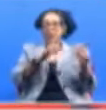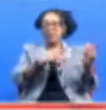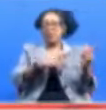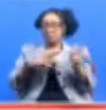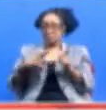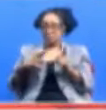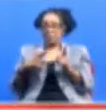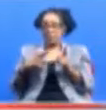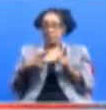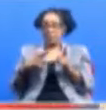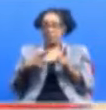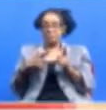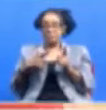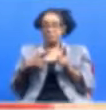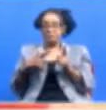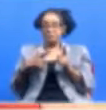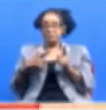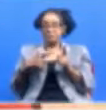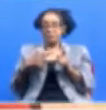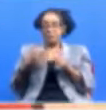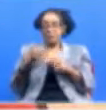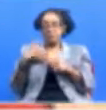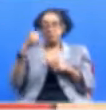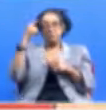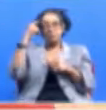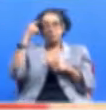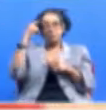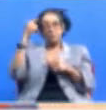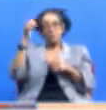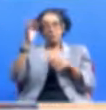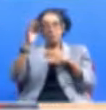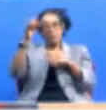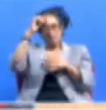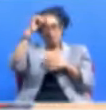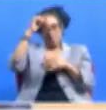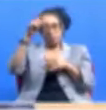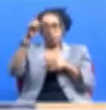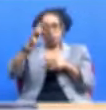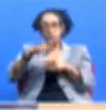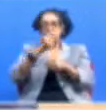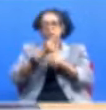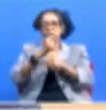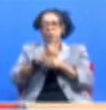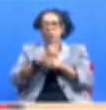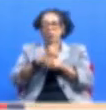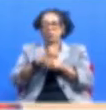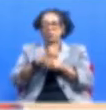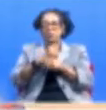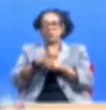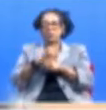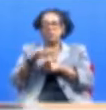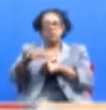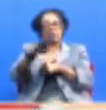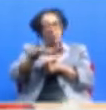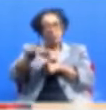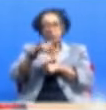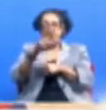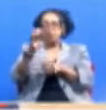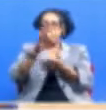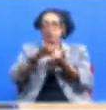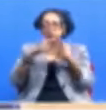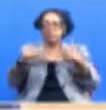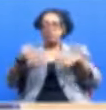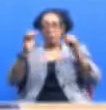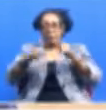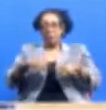afanya operation area hii. Mimi naona serikali ikifanya operation area hii, hii kitu itakuja kunyamaza na watu itaendelea